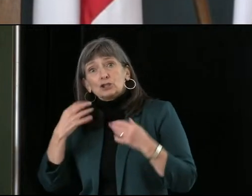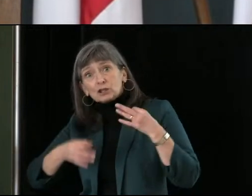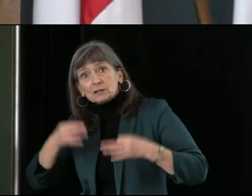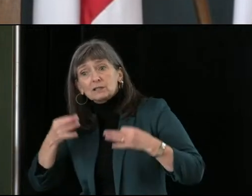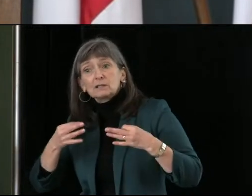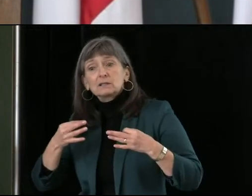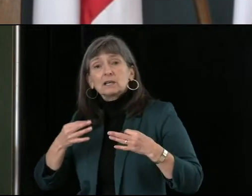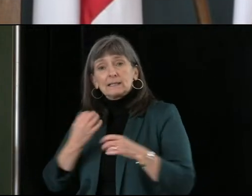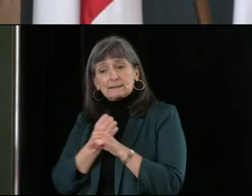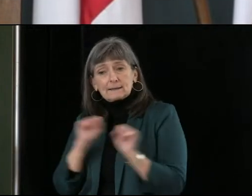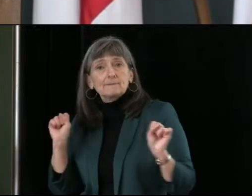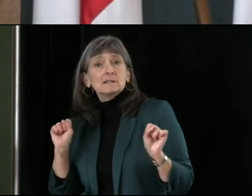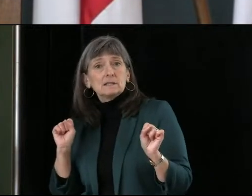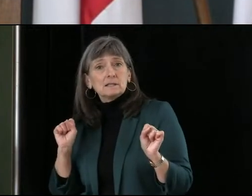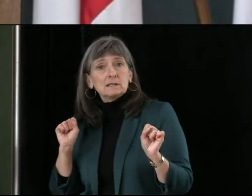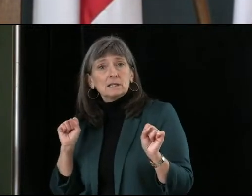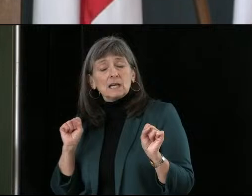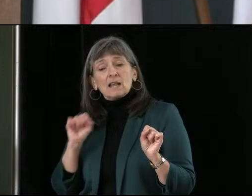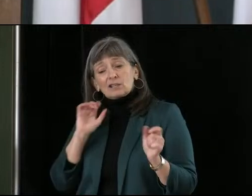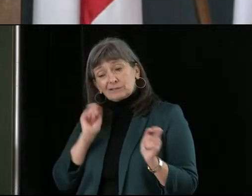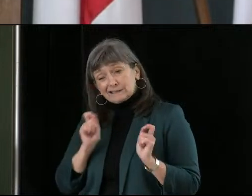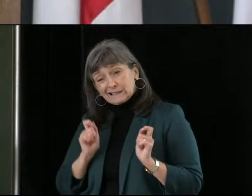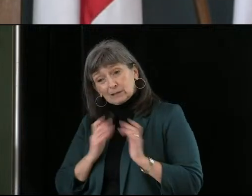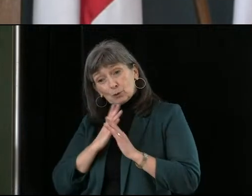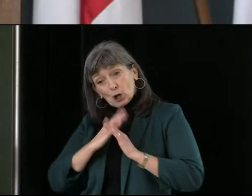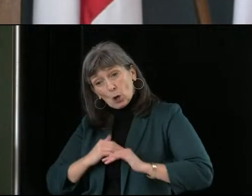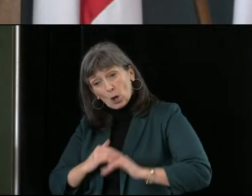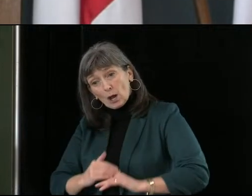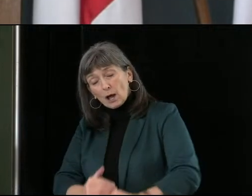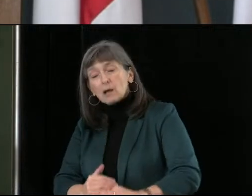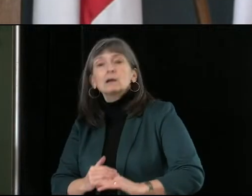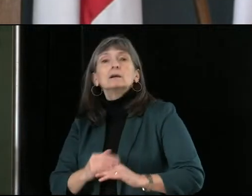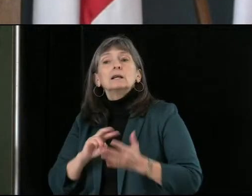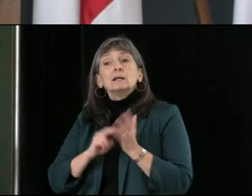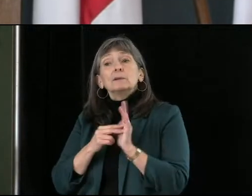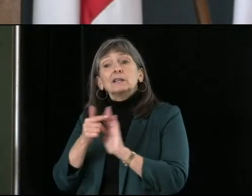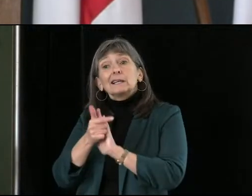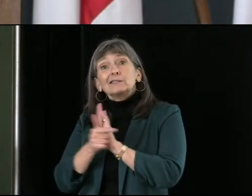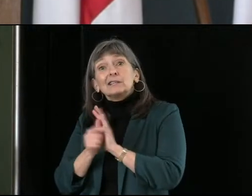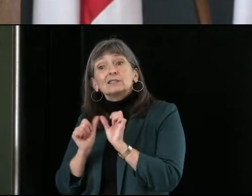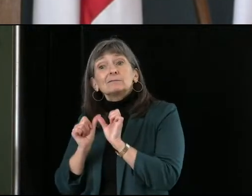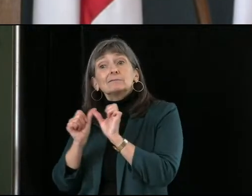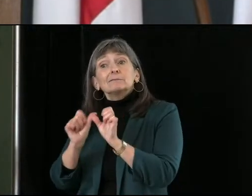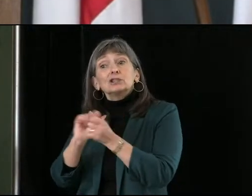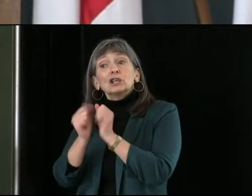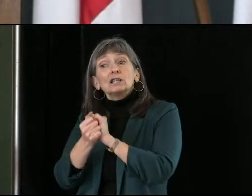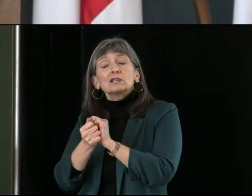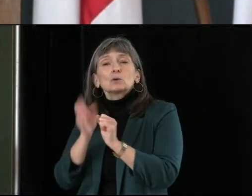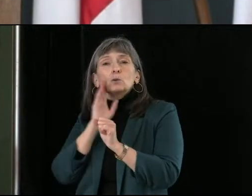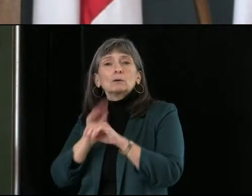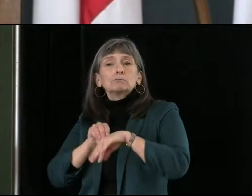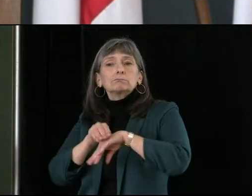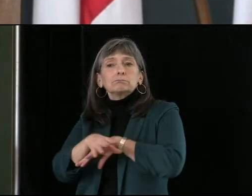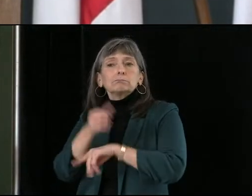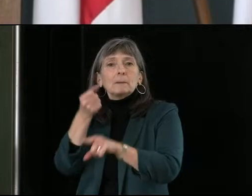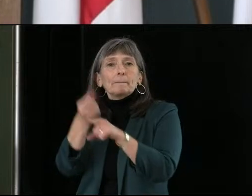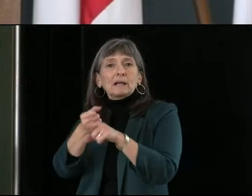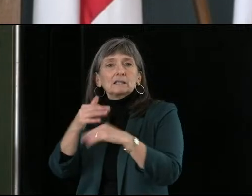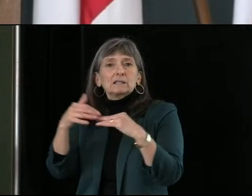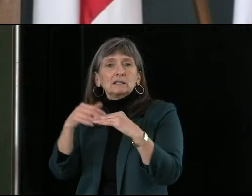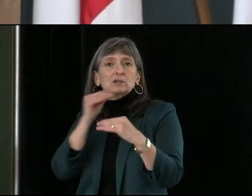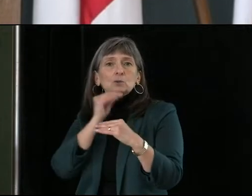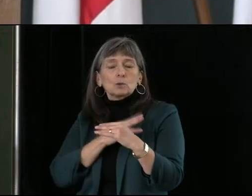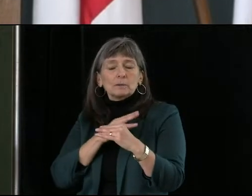security that will lead to lasting changes in legislation, policies and procedures that impact Indigenous